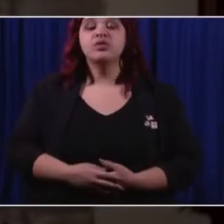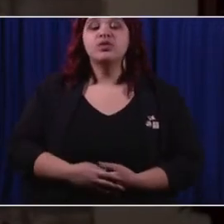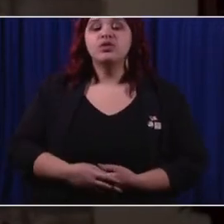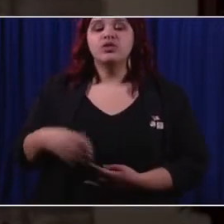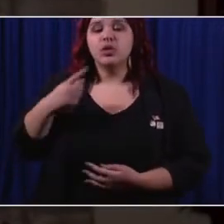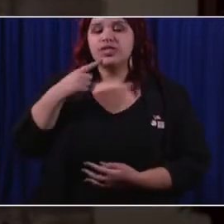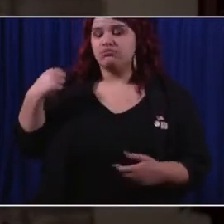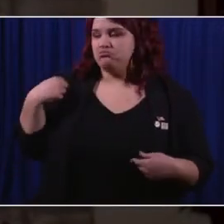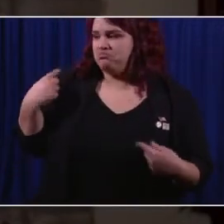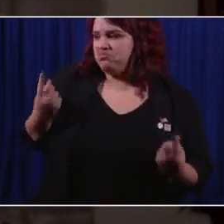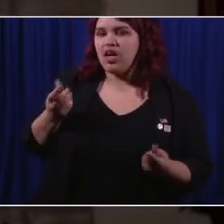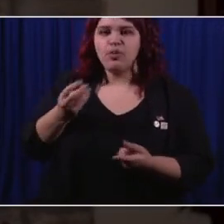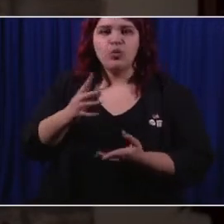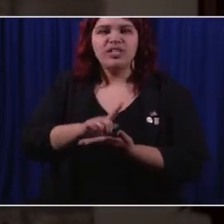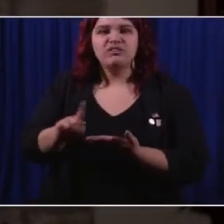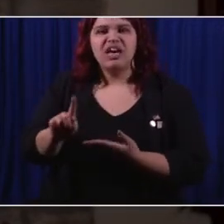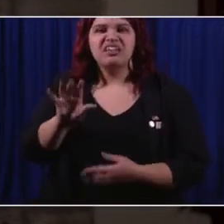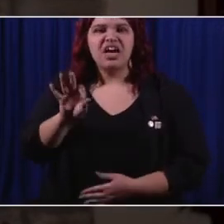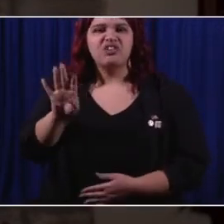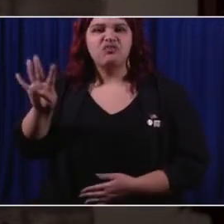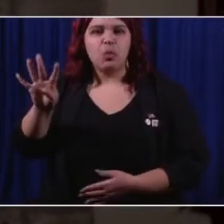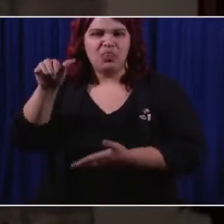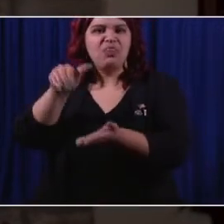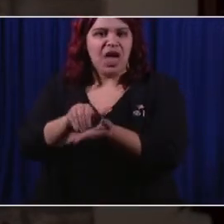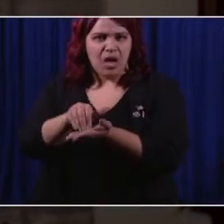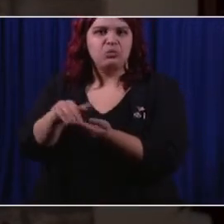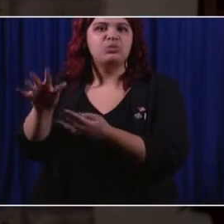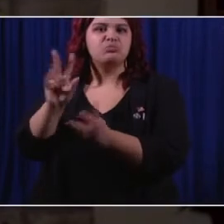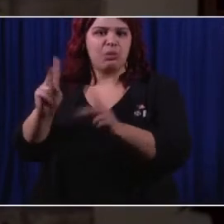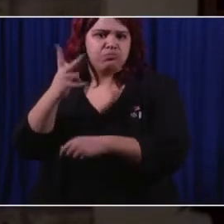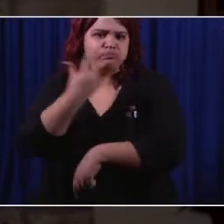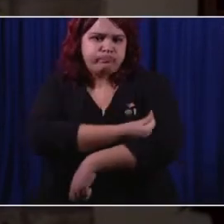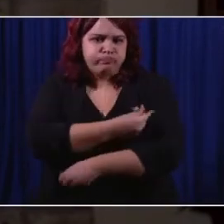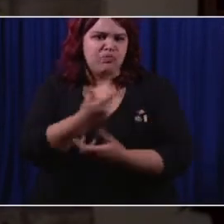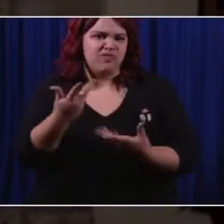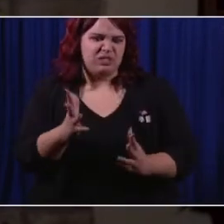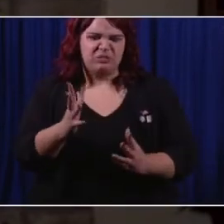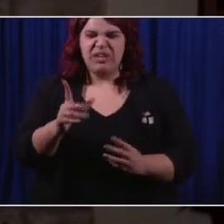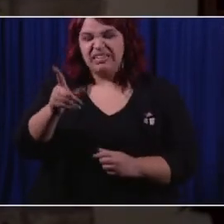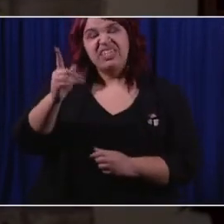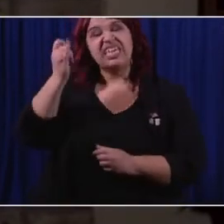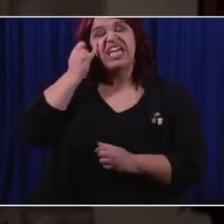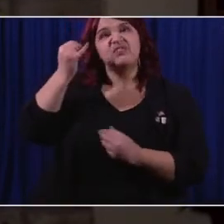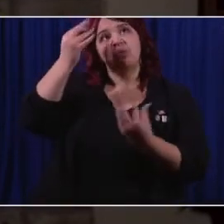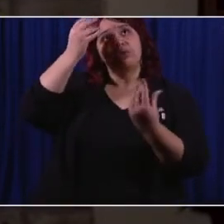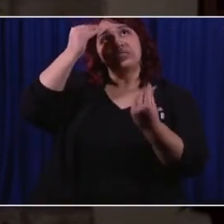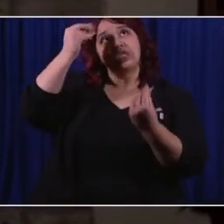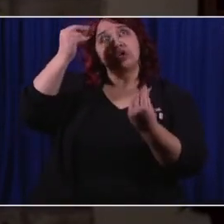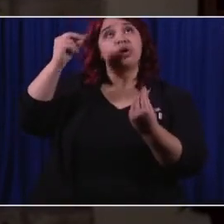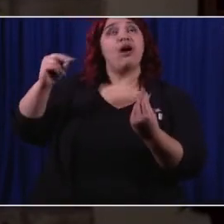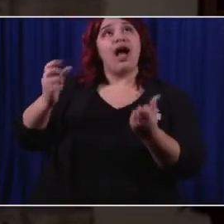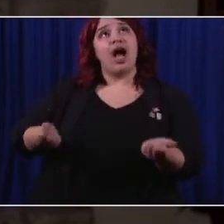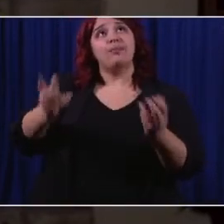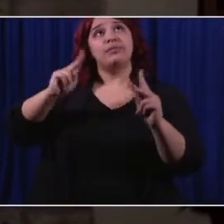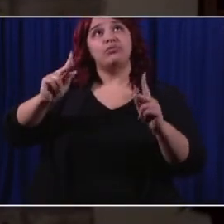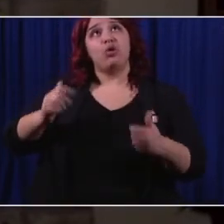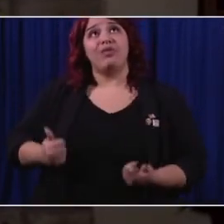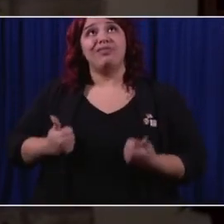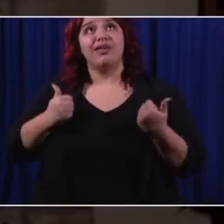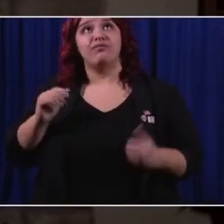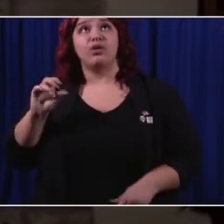couple of weeks. It's less than 1% of the population, I believe. There's like 17% that are over 65. So that's